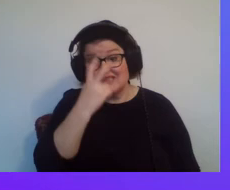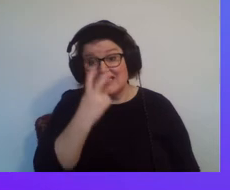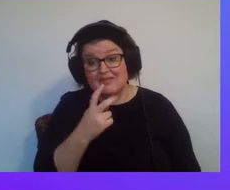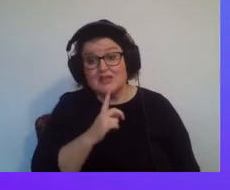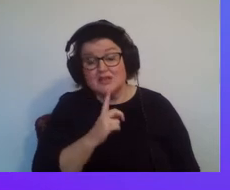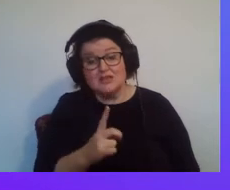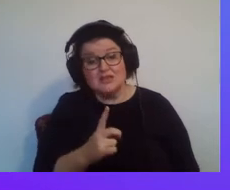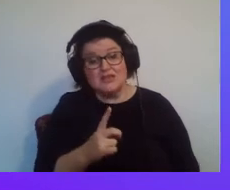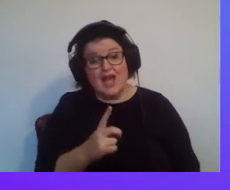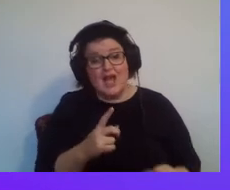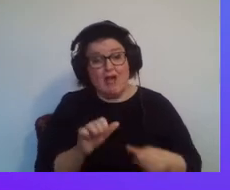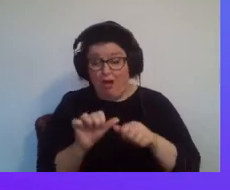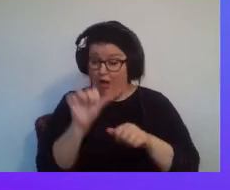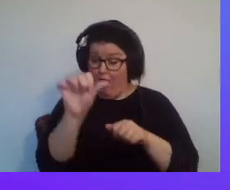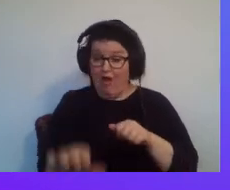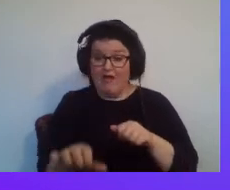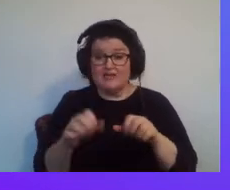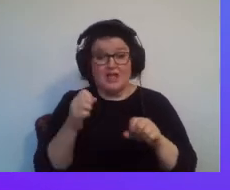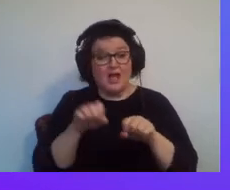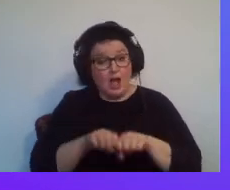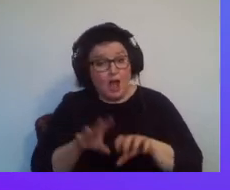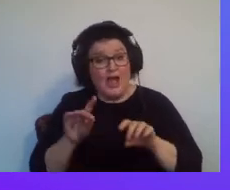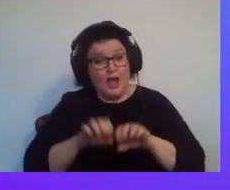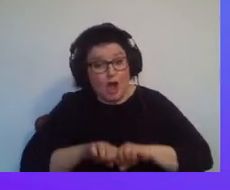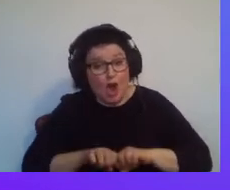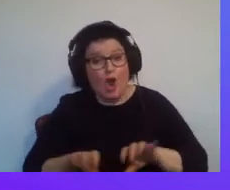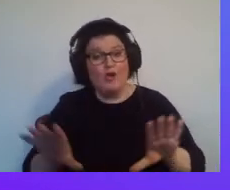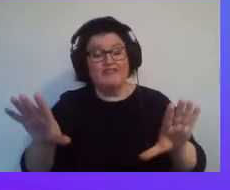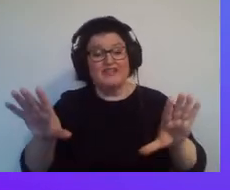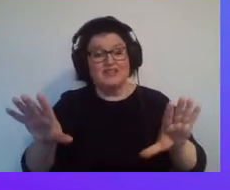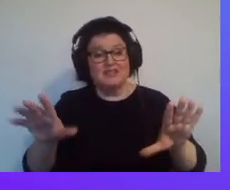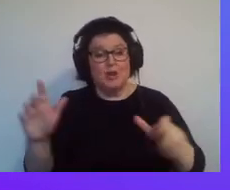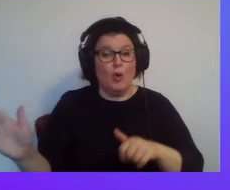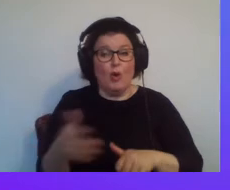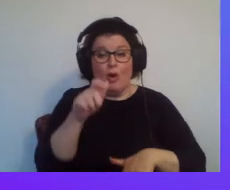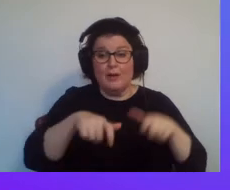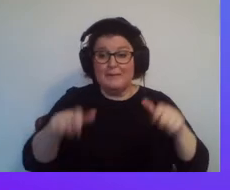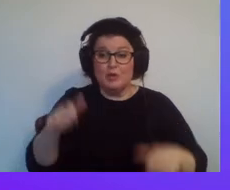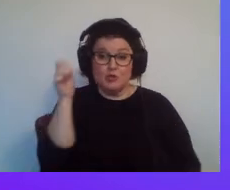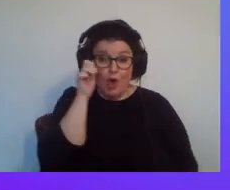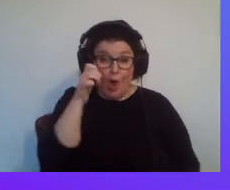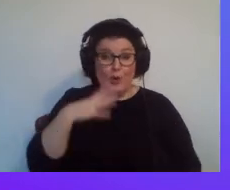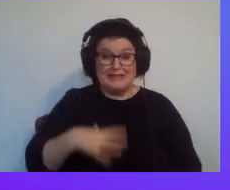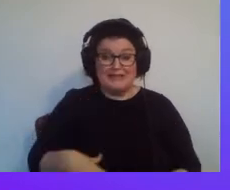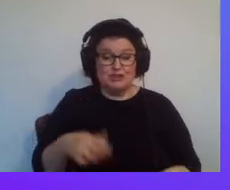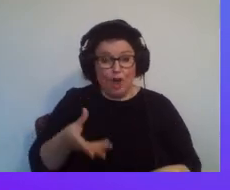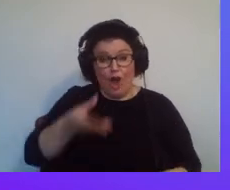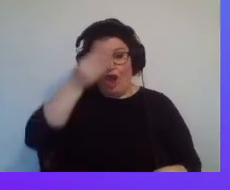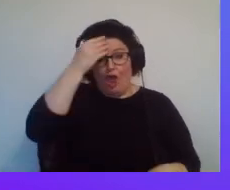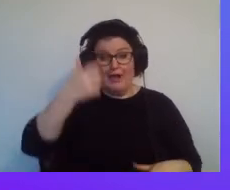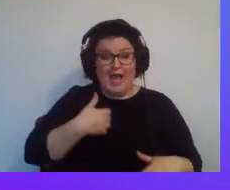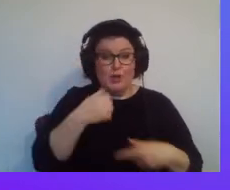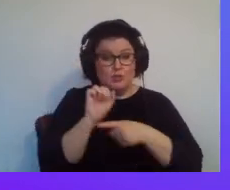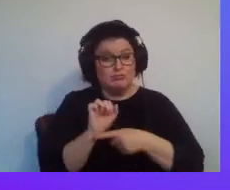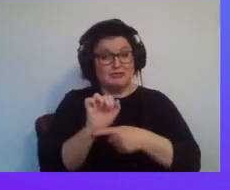this epidemic, ensuring that everybody who needs the tools that they need to protect themselves has both the information